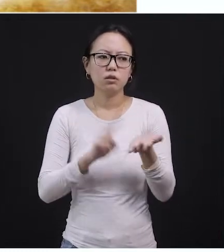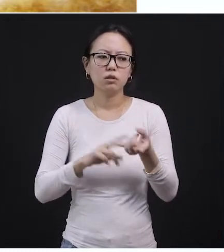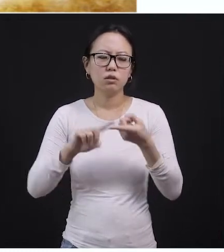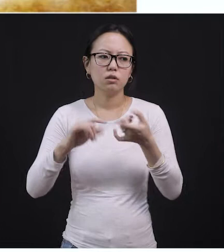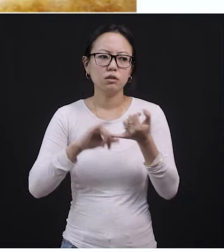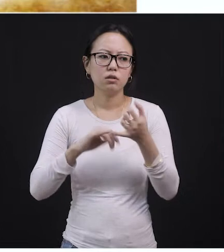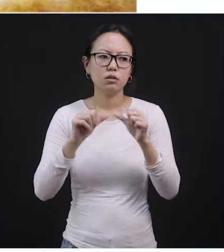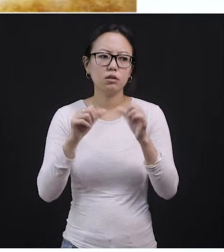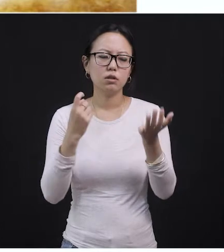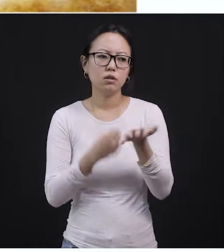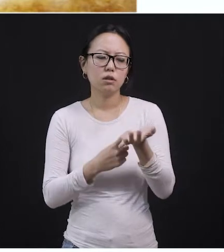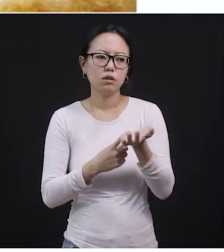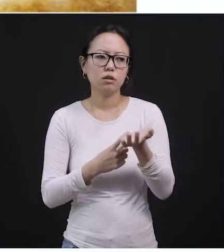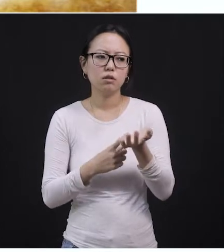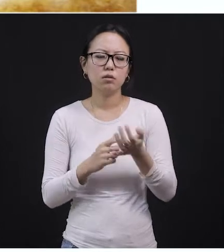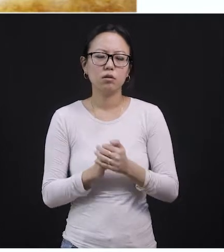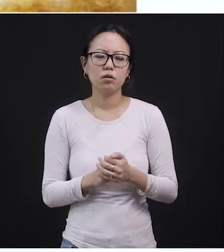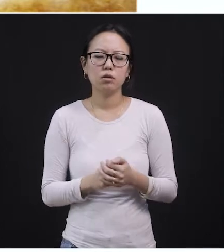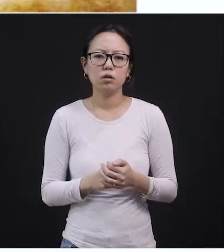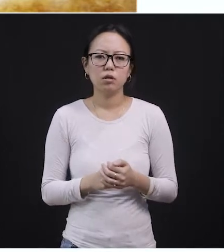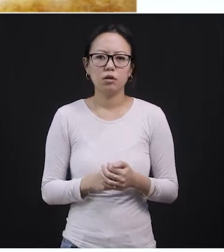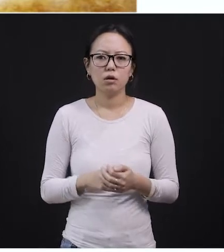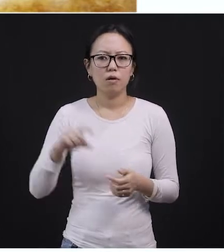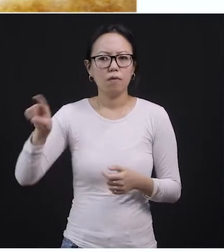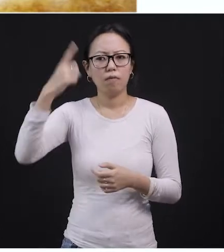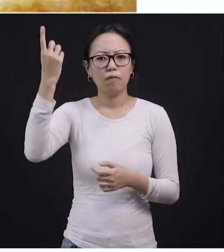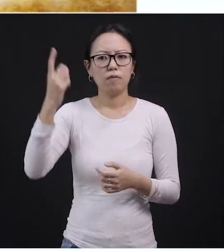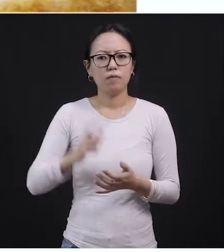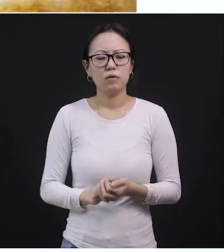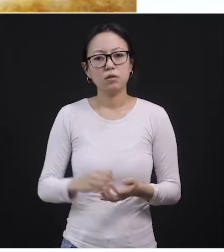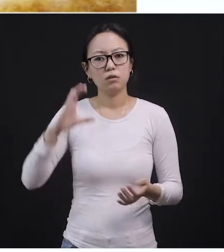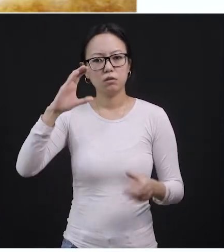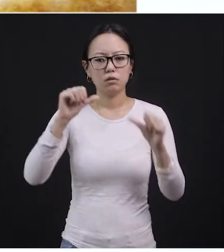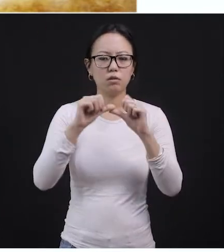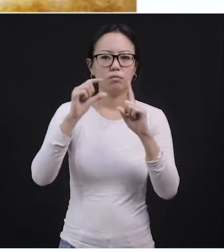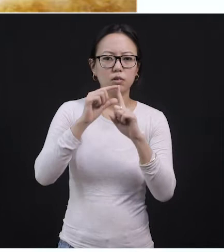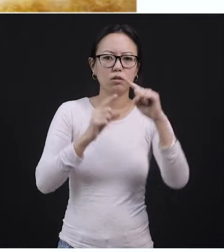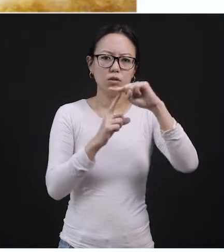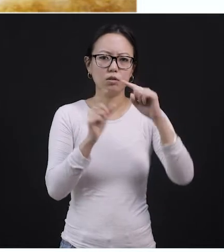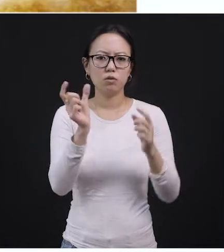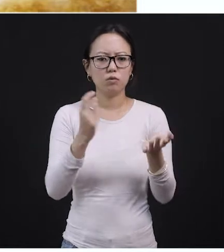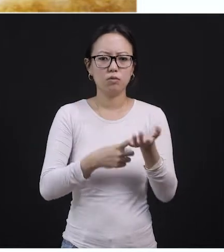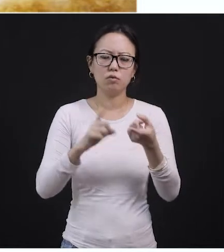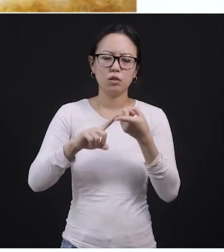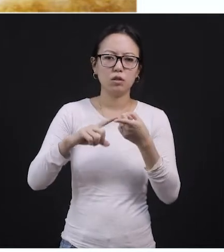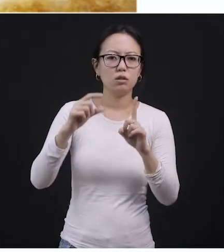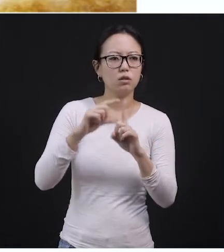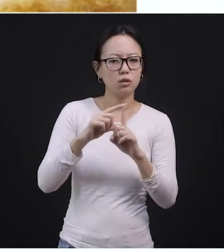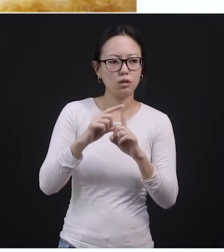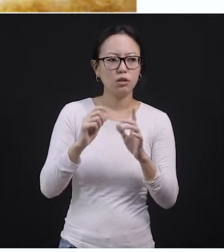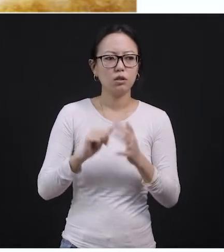first ascended Thansar and marched to Kannauj. I already told you that he shifted his capital